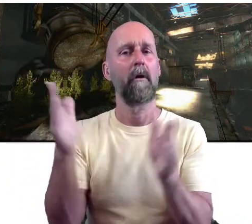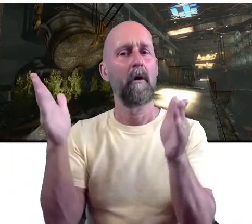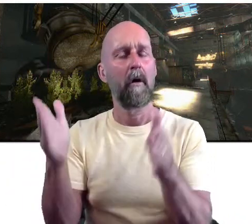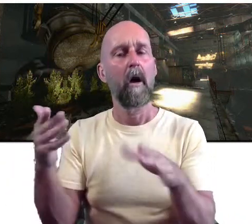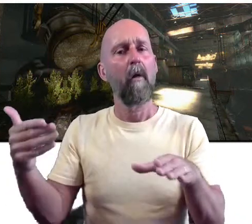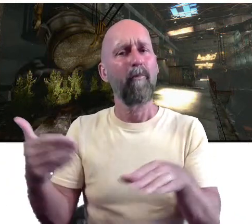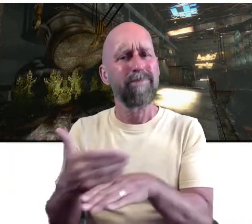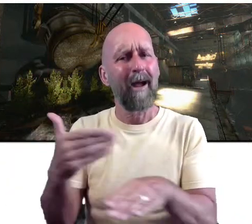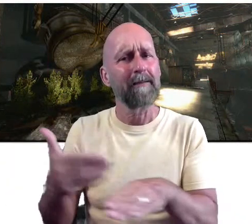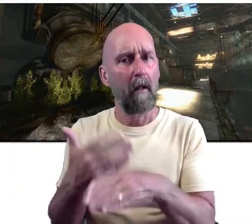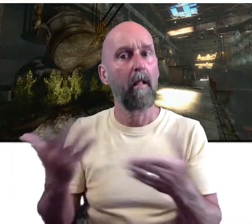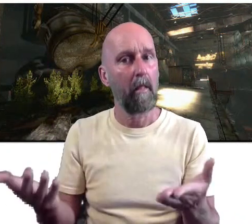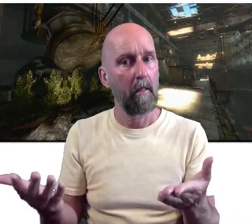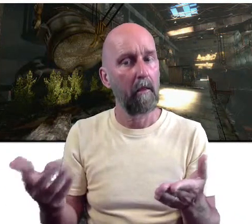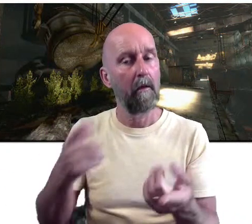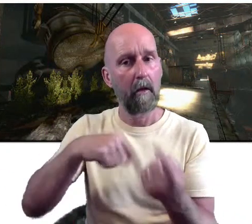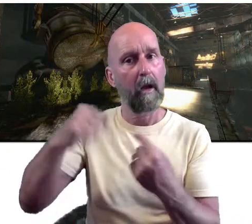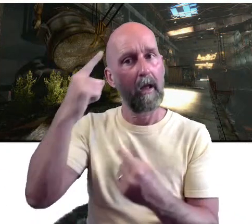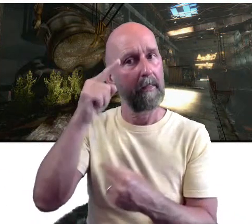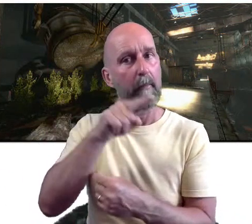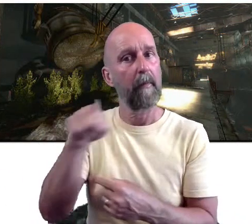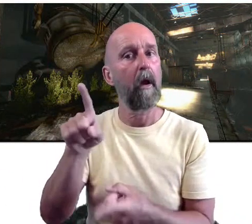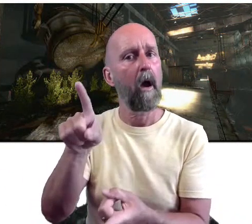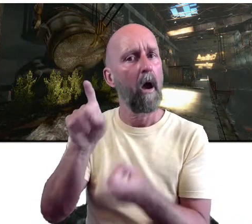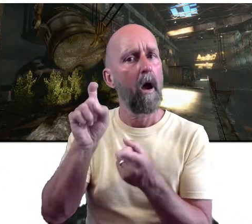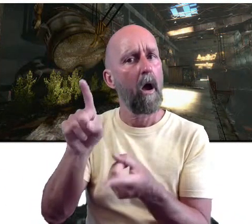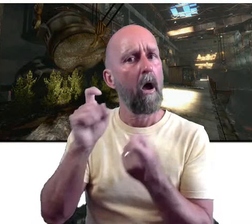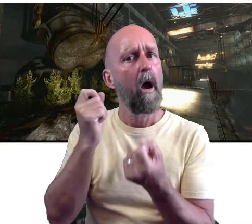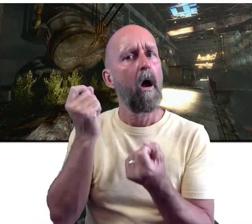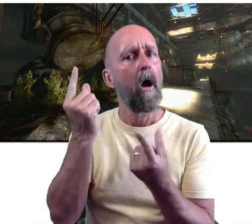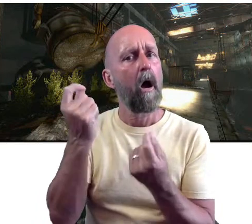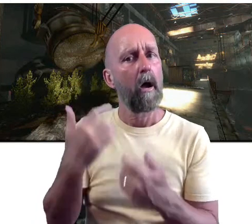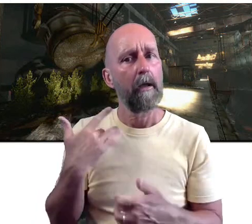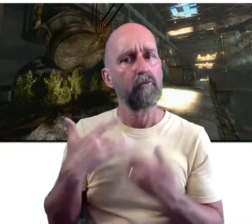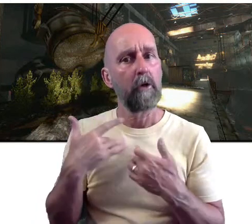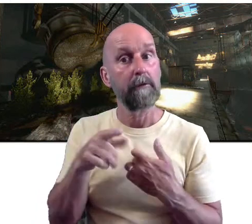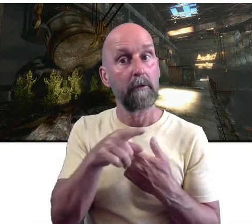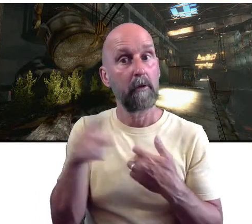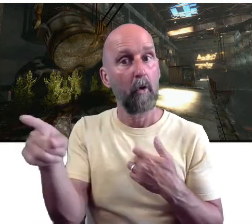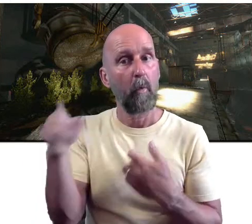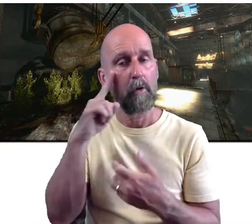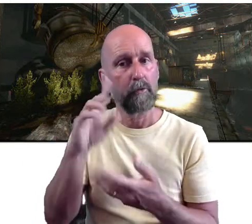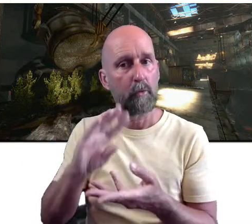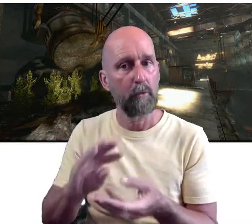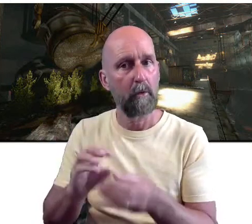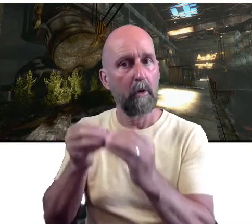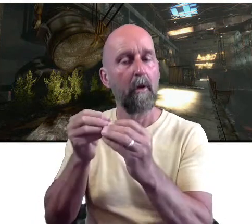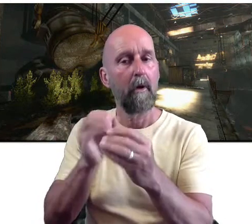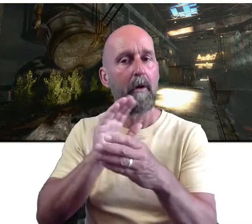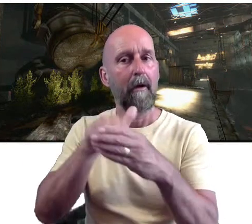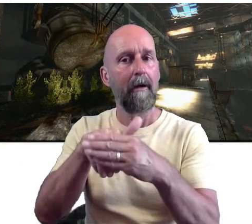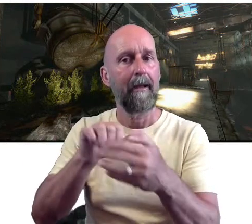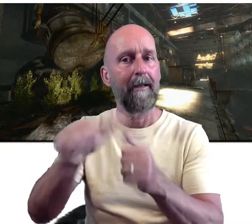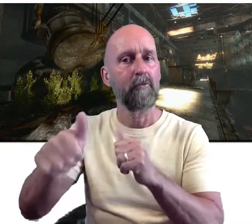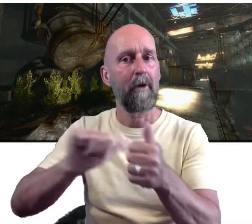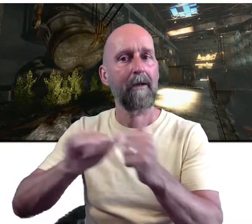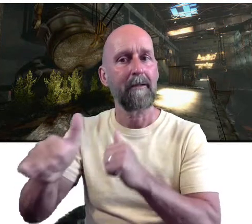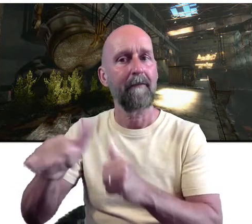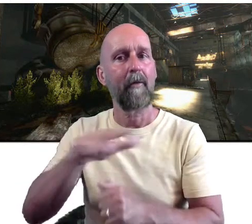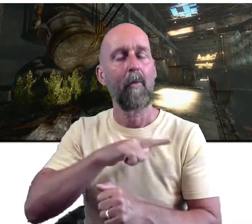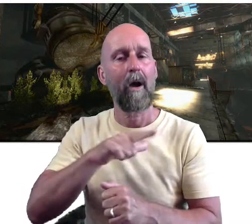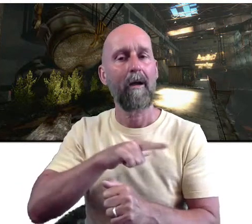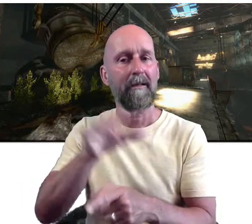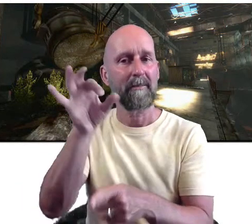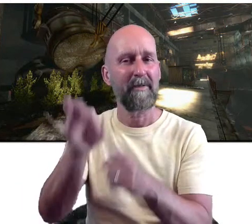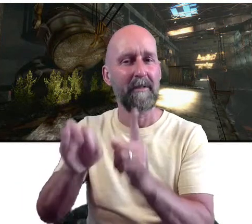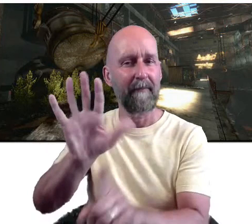things that I think might be interesting for people that want to design interactive experiences that intend to be site-specific or engaged